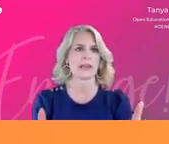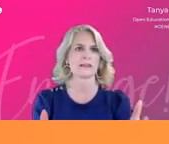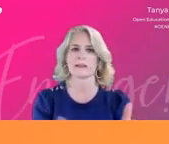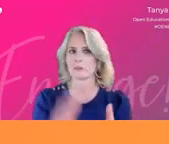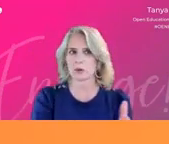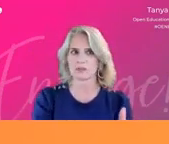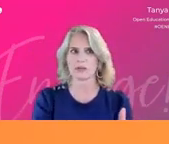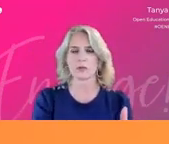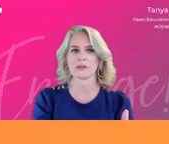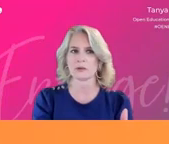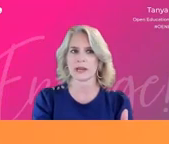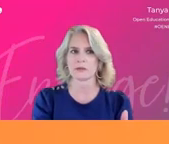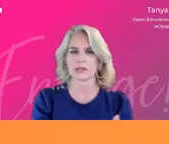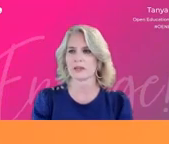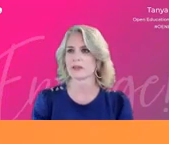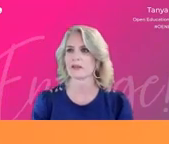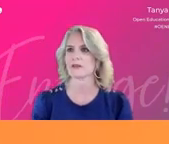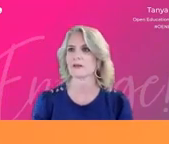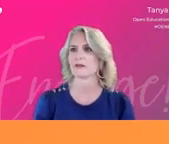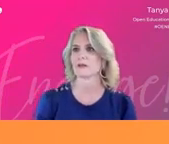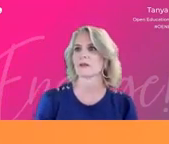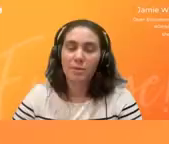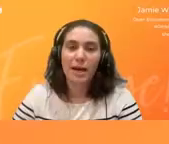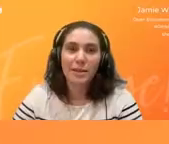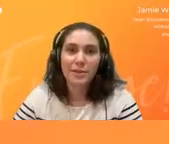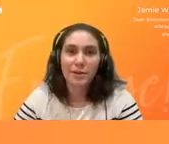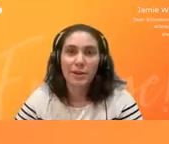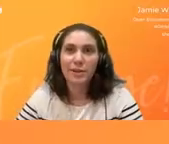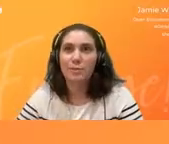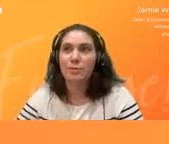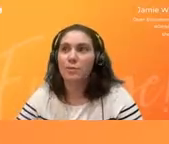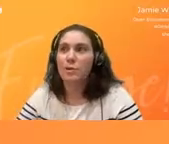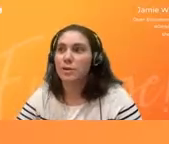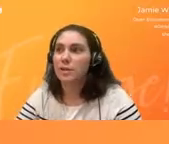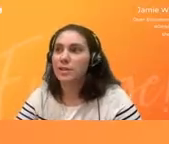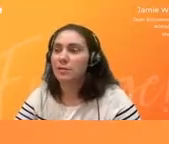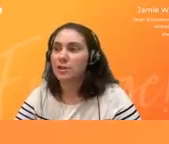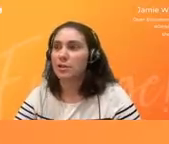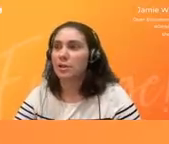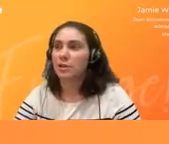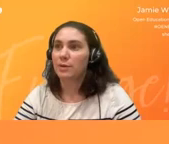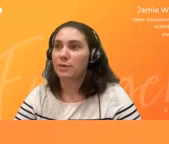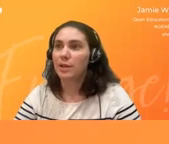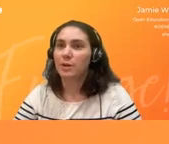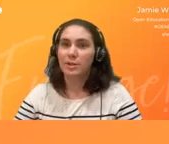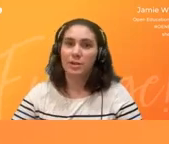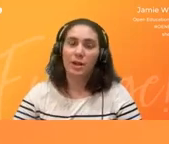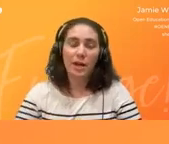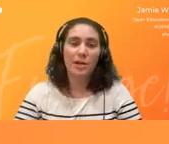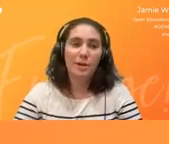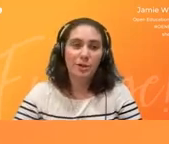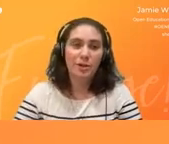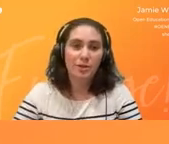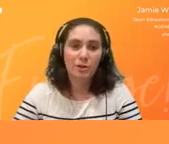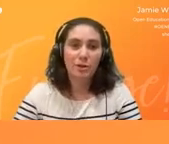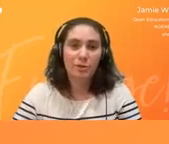the seven weeks, as opposed to going to an 8th week? I think so. I think the one consideration that I would think about is,